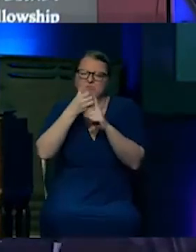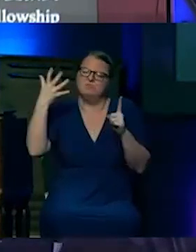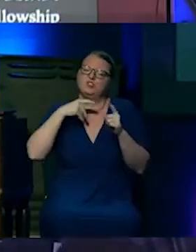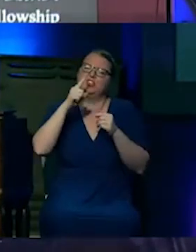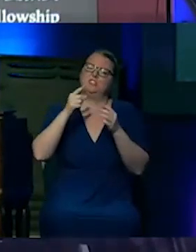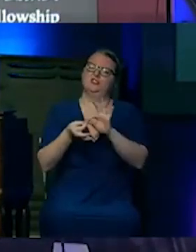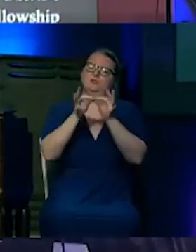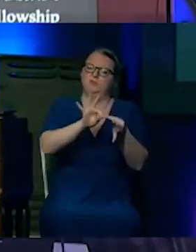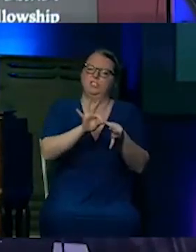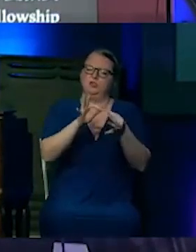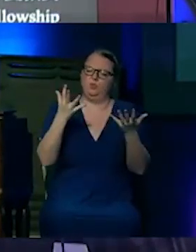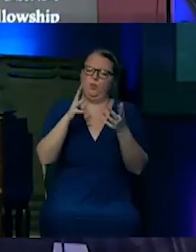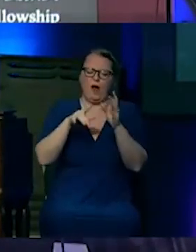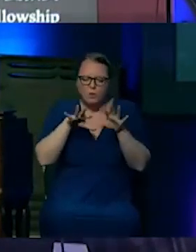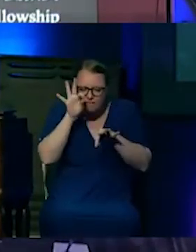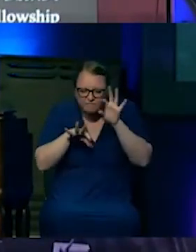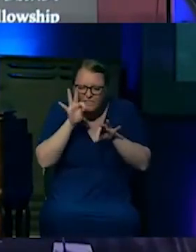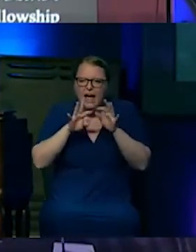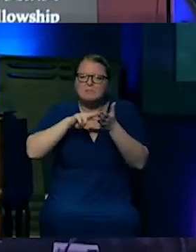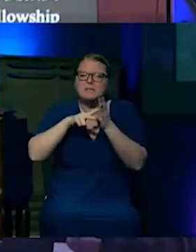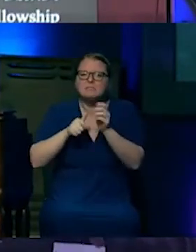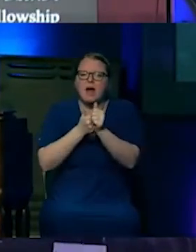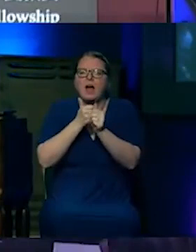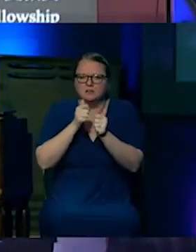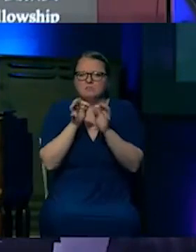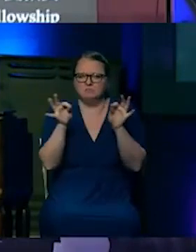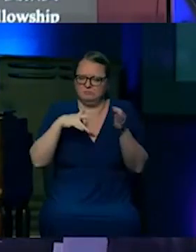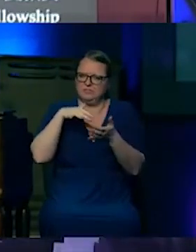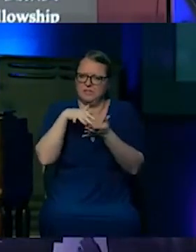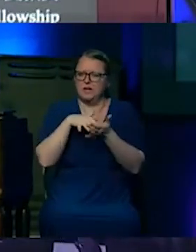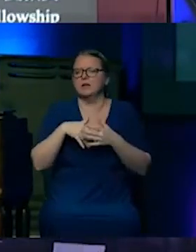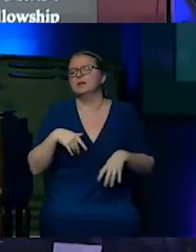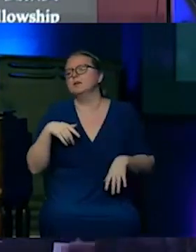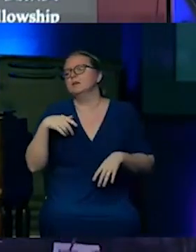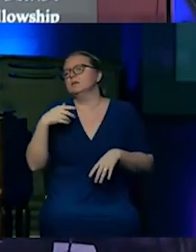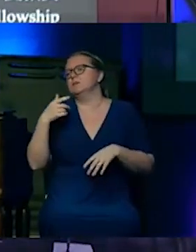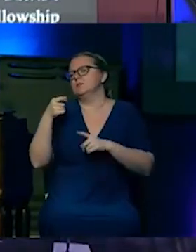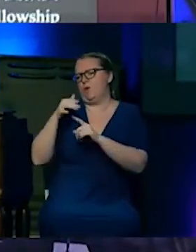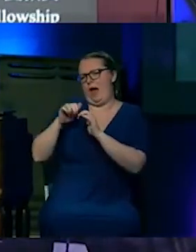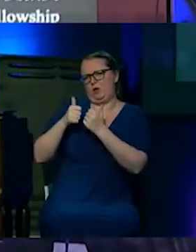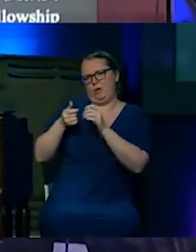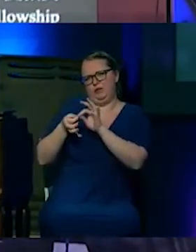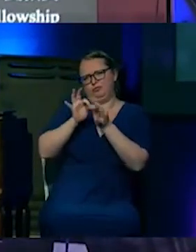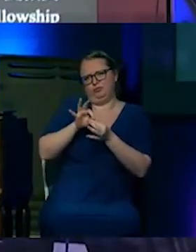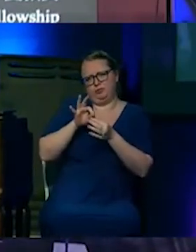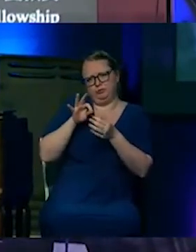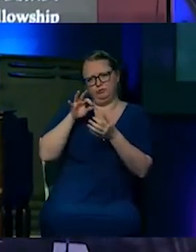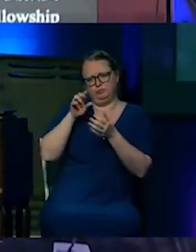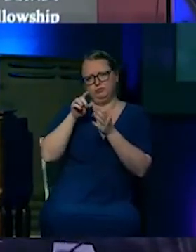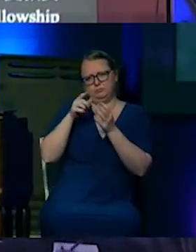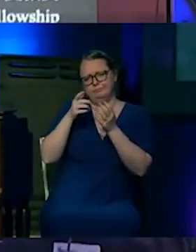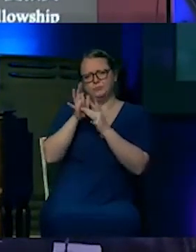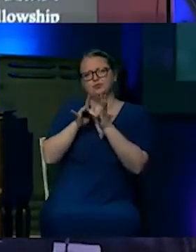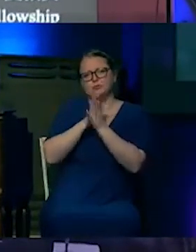read? Now, this word is used a lot, especially in like biblical studies, because hermeneutics, how do we engage with scripture, is big. But it also